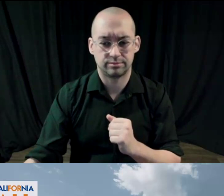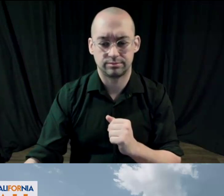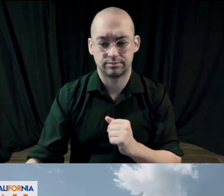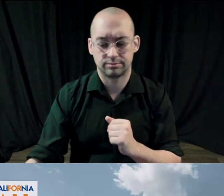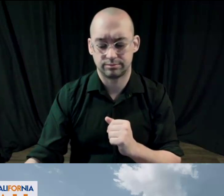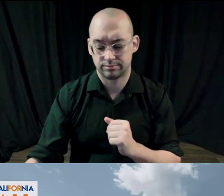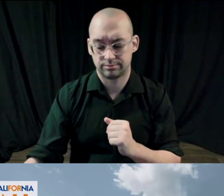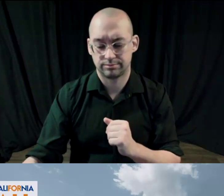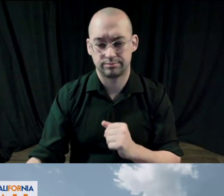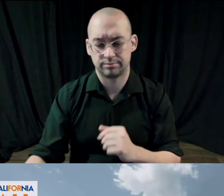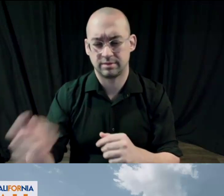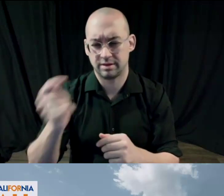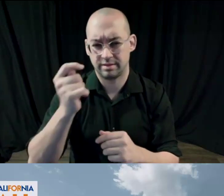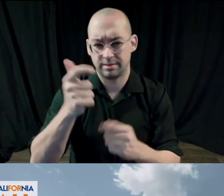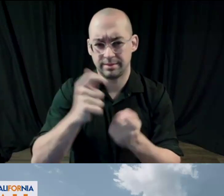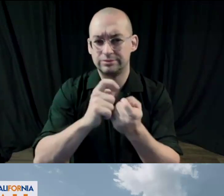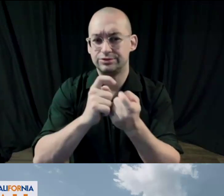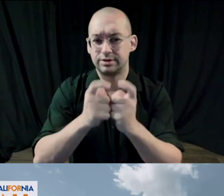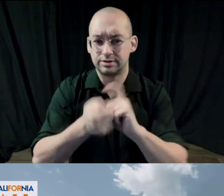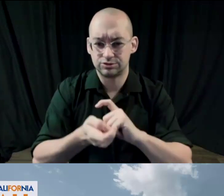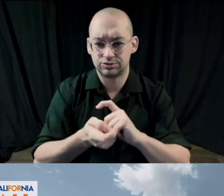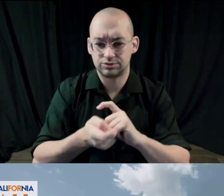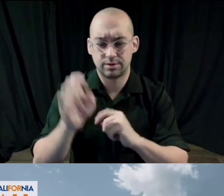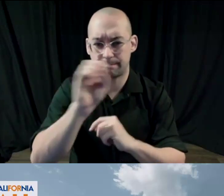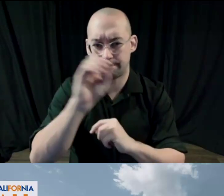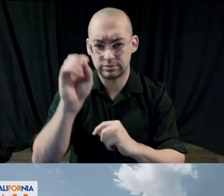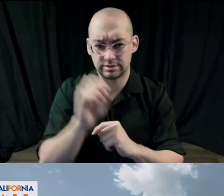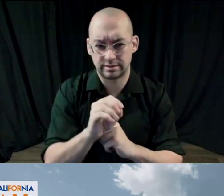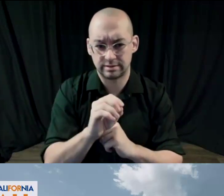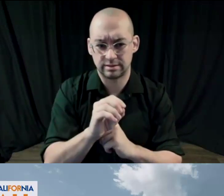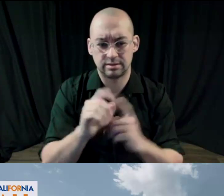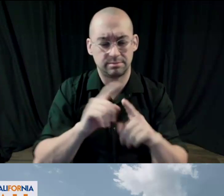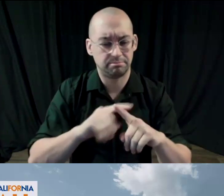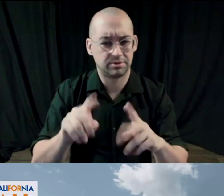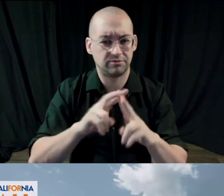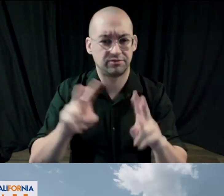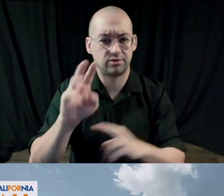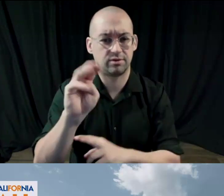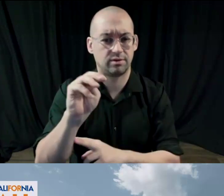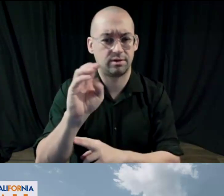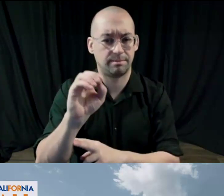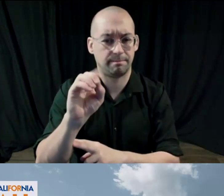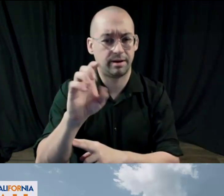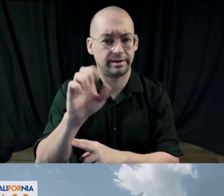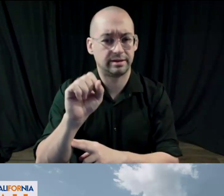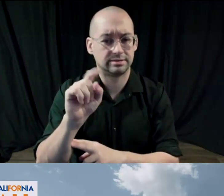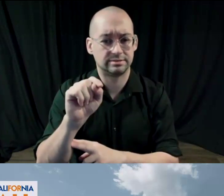slight modification to the percentages, but very modest.